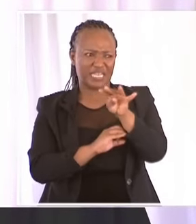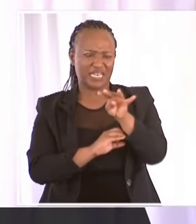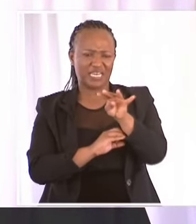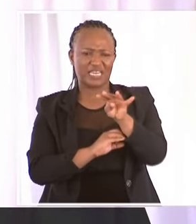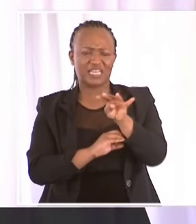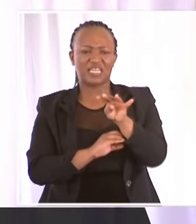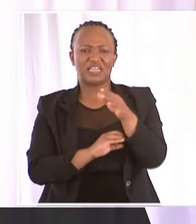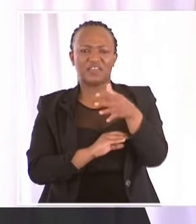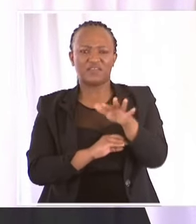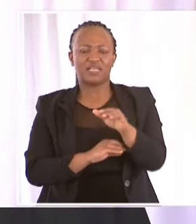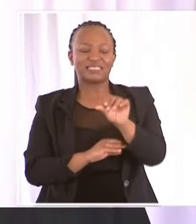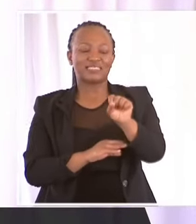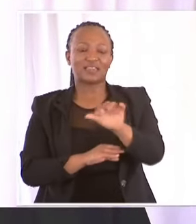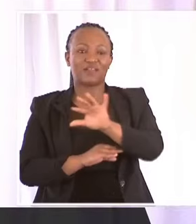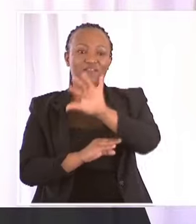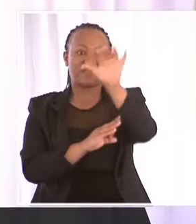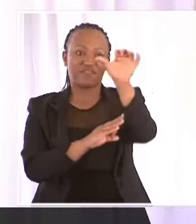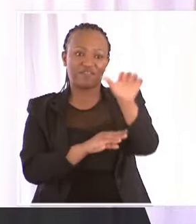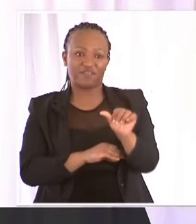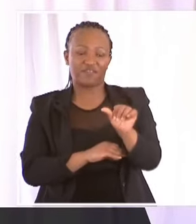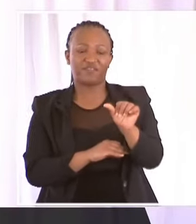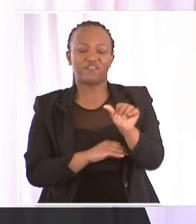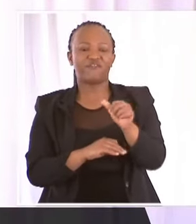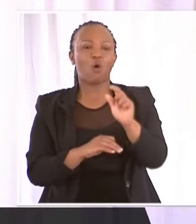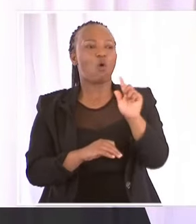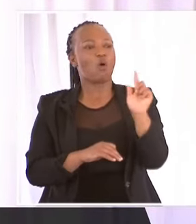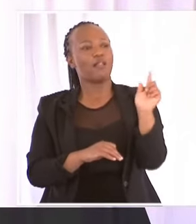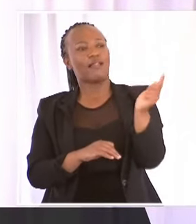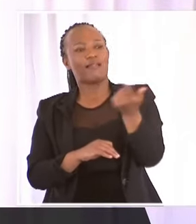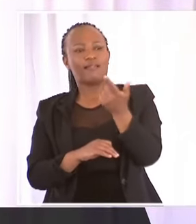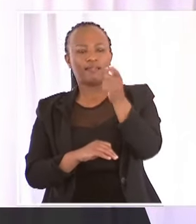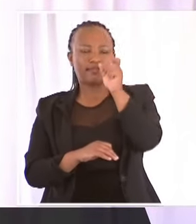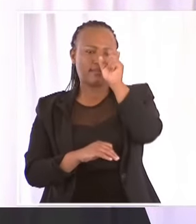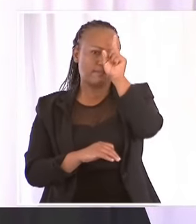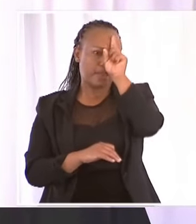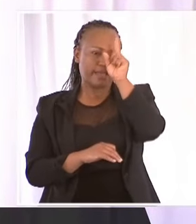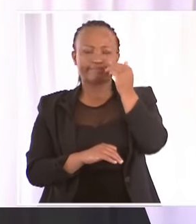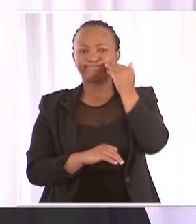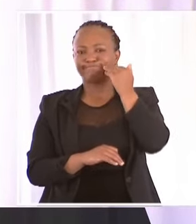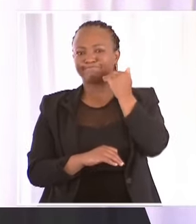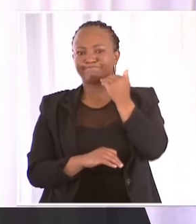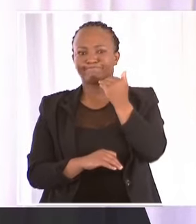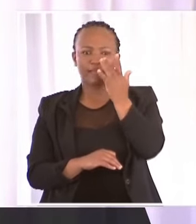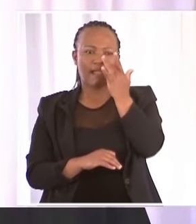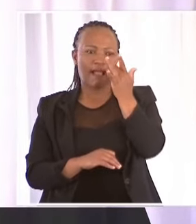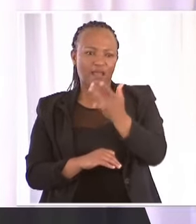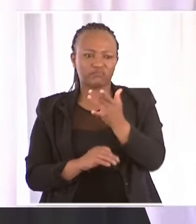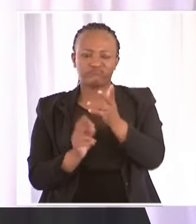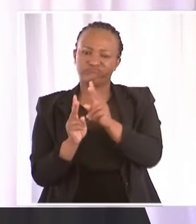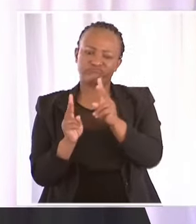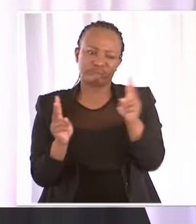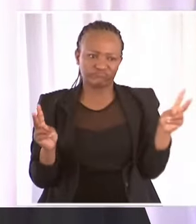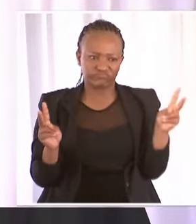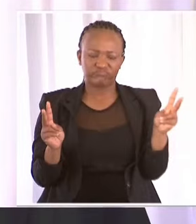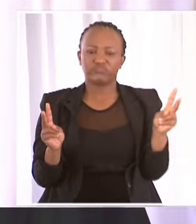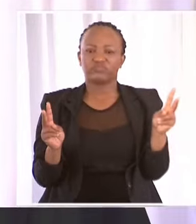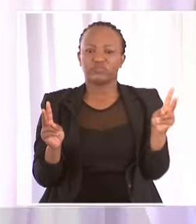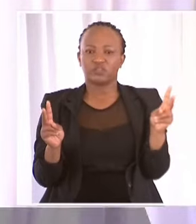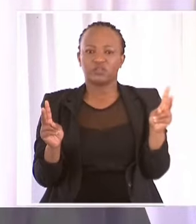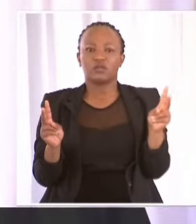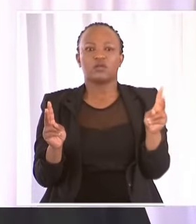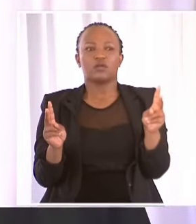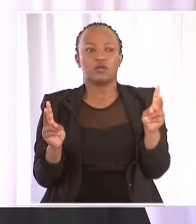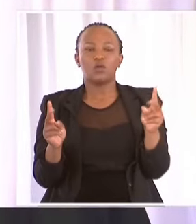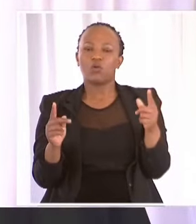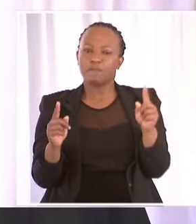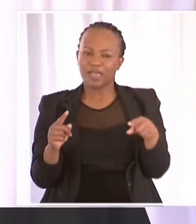also called on South Africans of all races to return to grounds of common interests in order